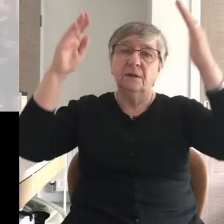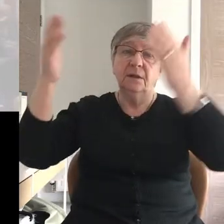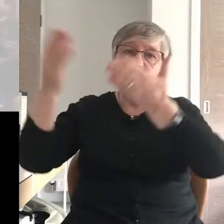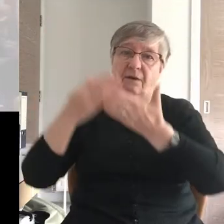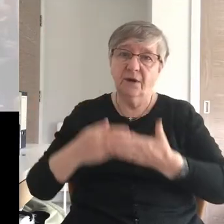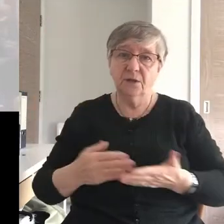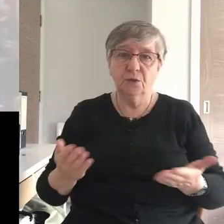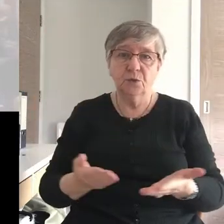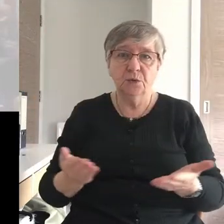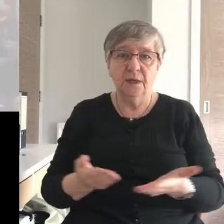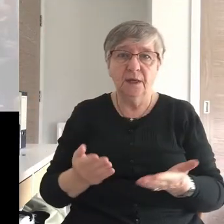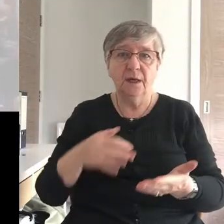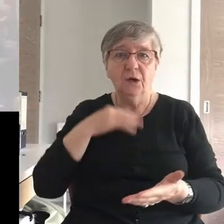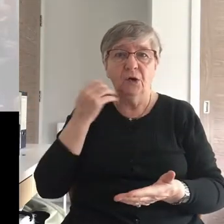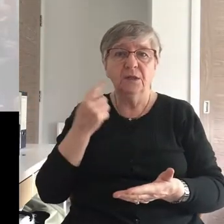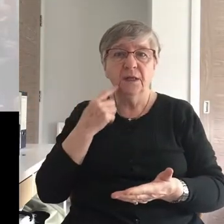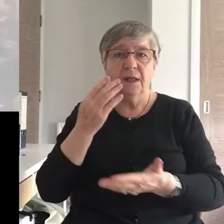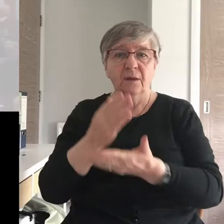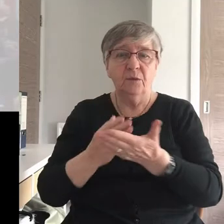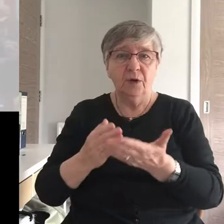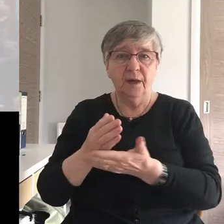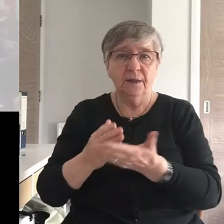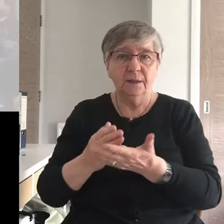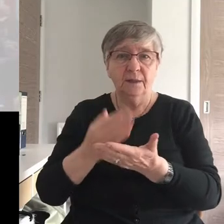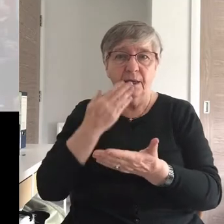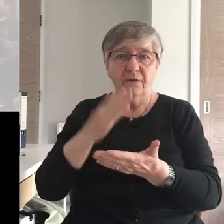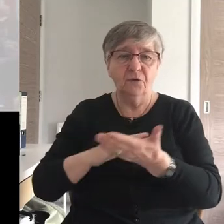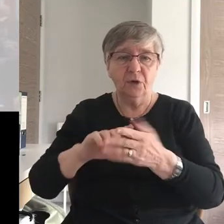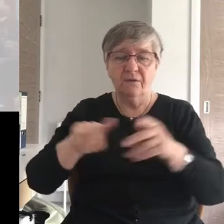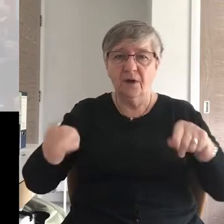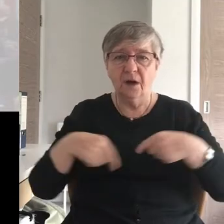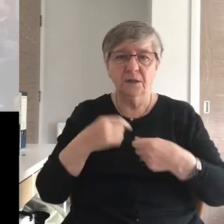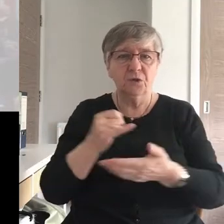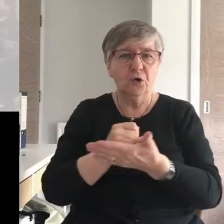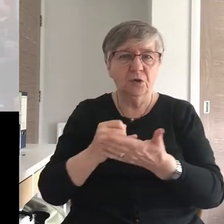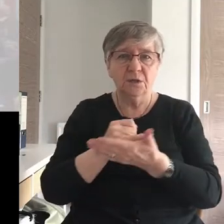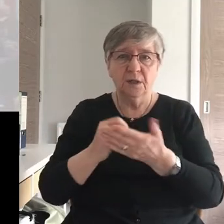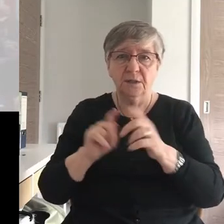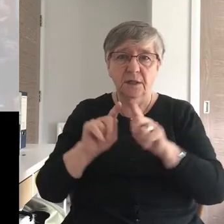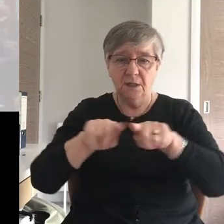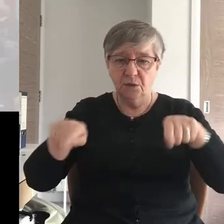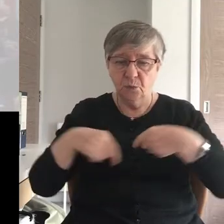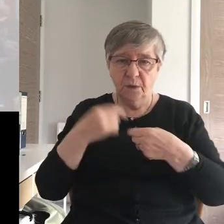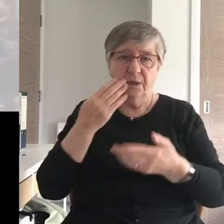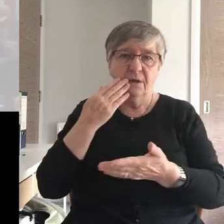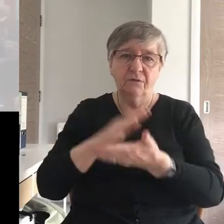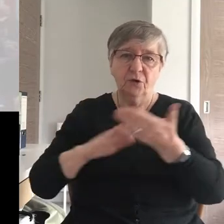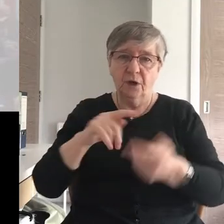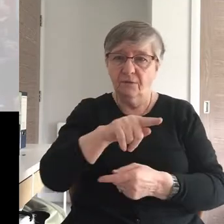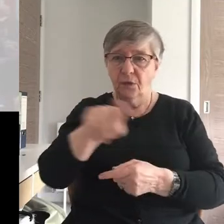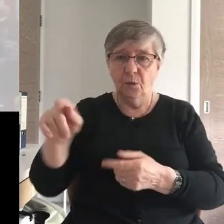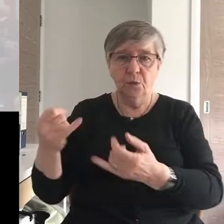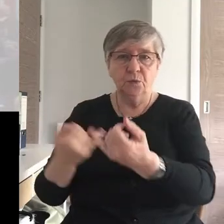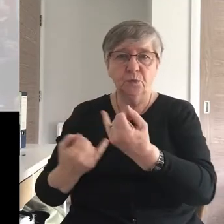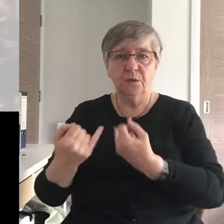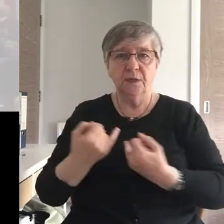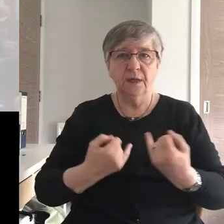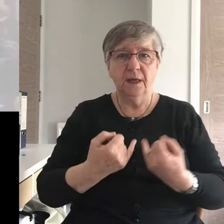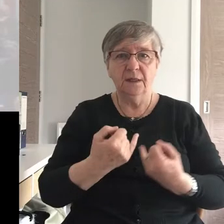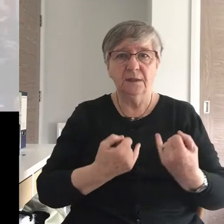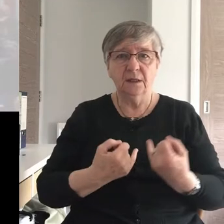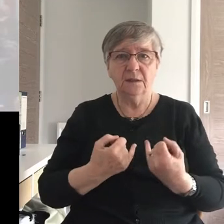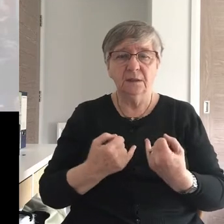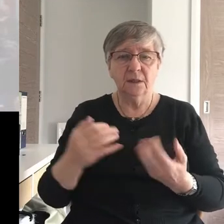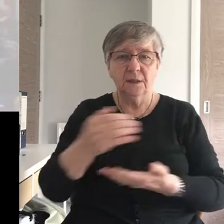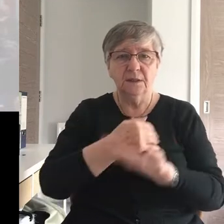heaven. Give us today our daily bread. Forgive us our sins as we forgive those who sin against